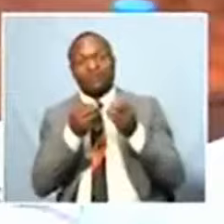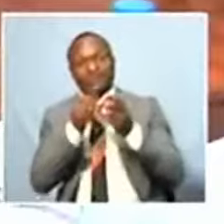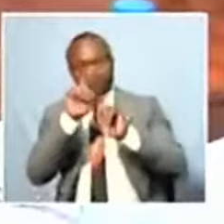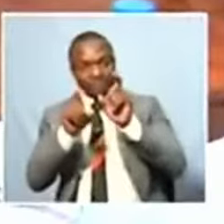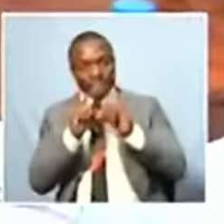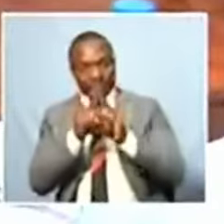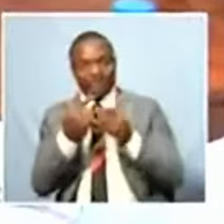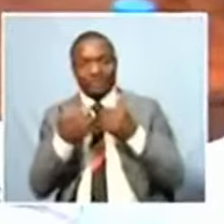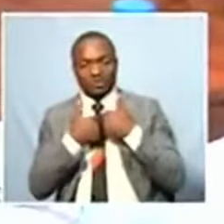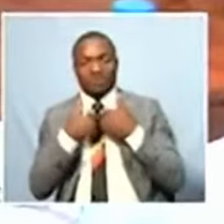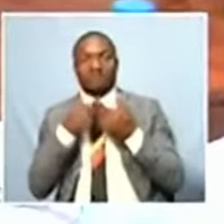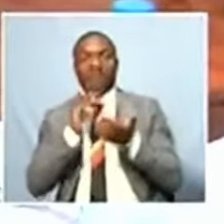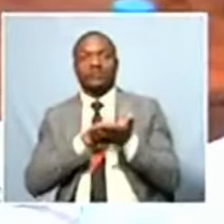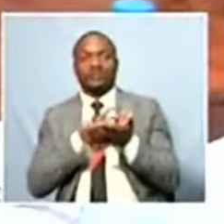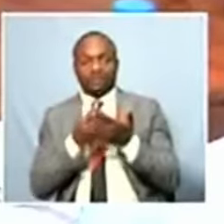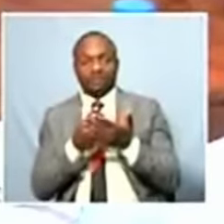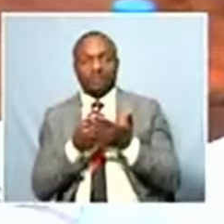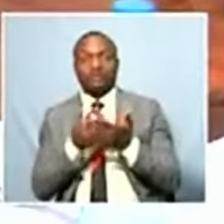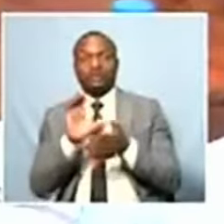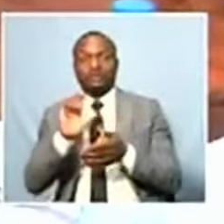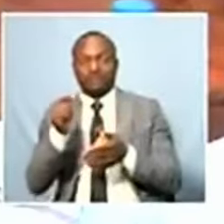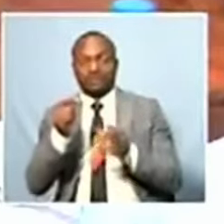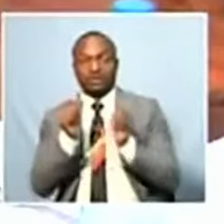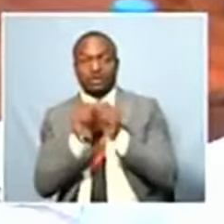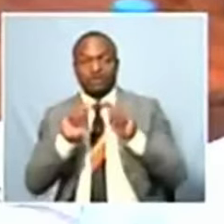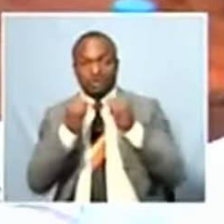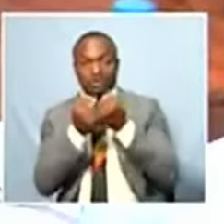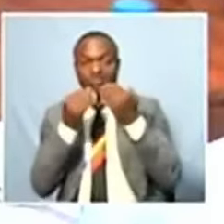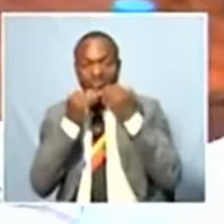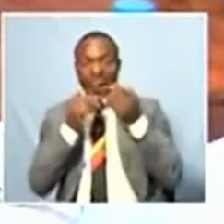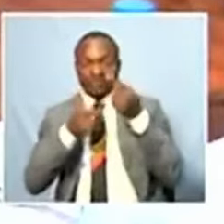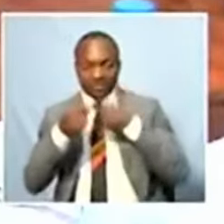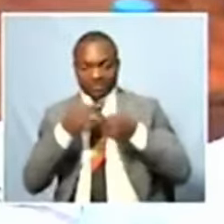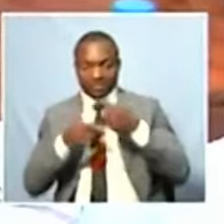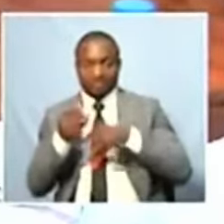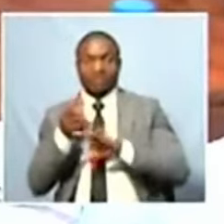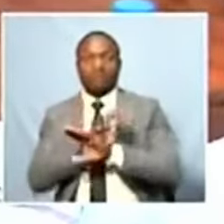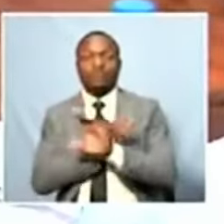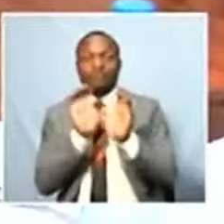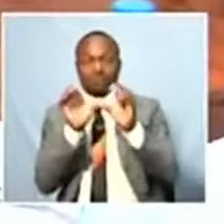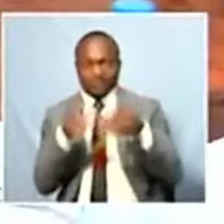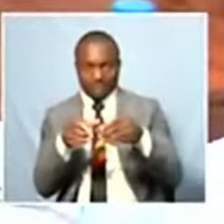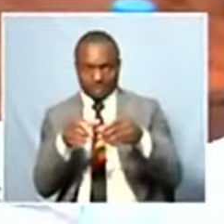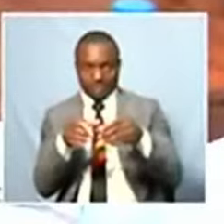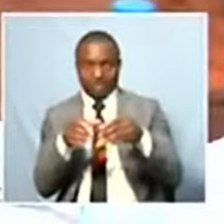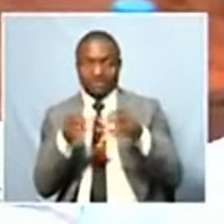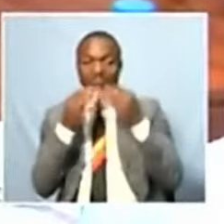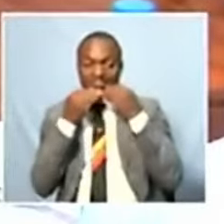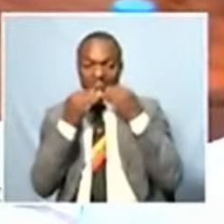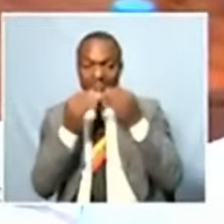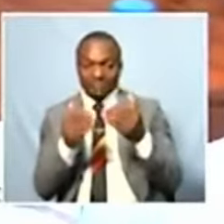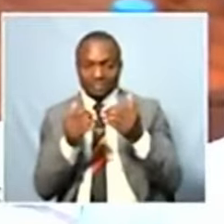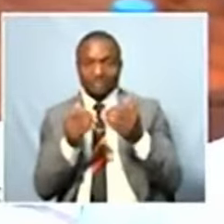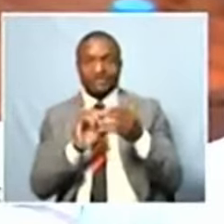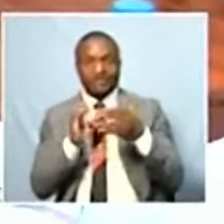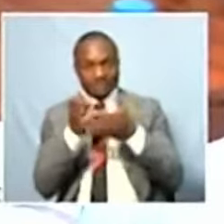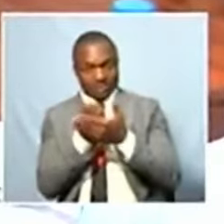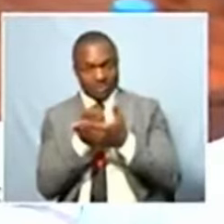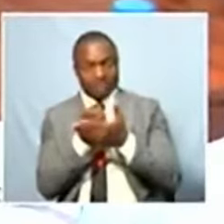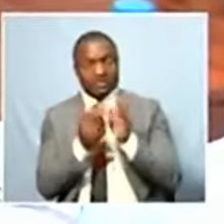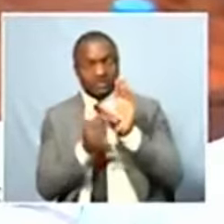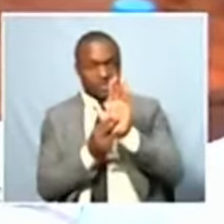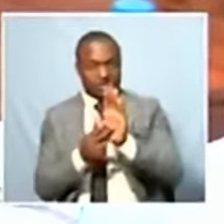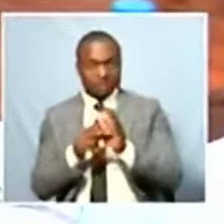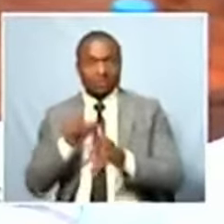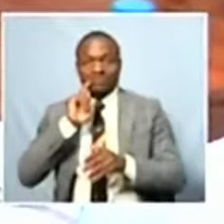kept for almost 30 minutes. CG and team, thank you very much for appearing before this committee. We do appreciate and we engage. As you indicated, I